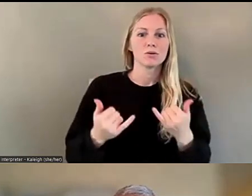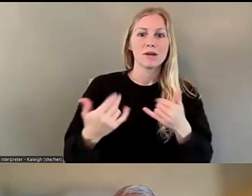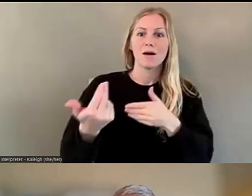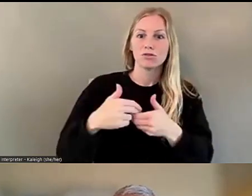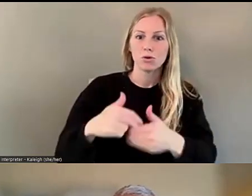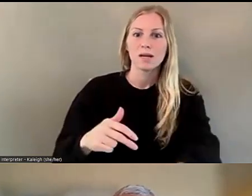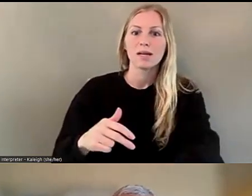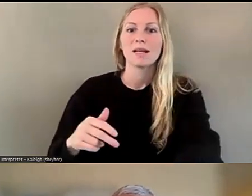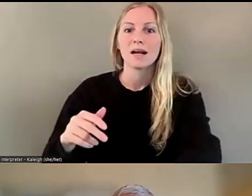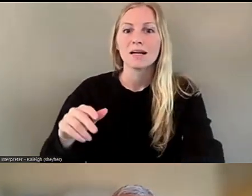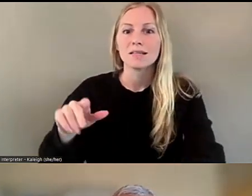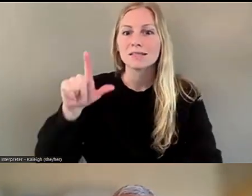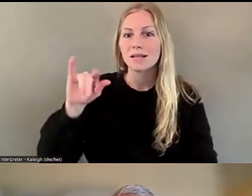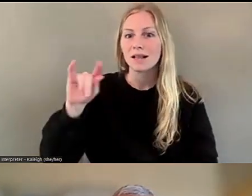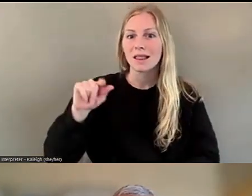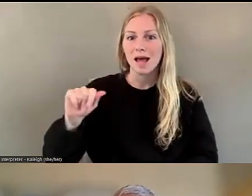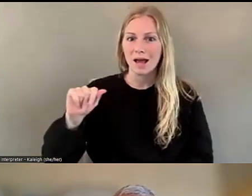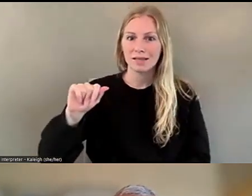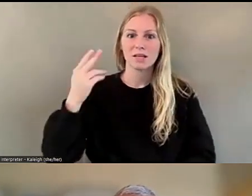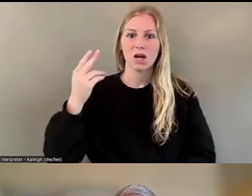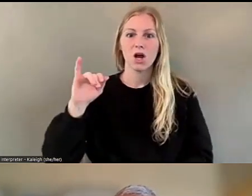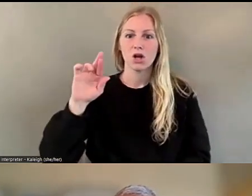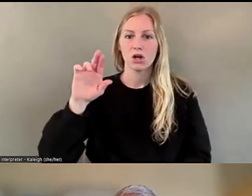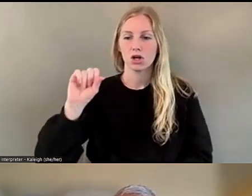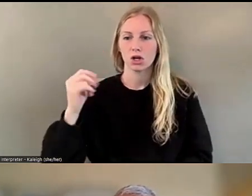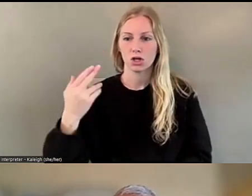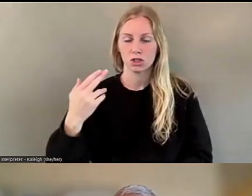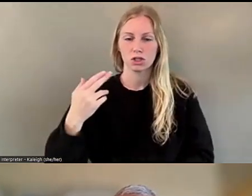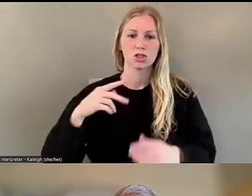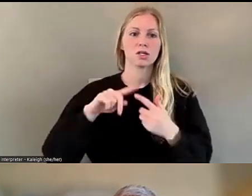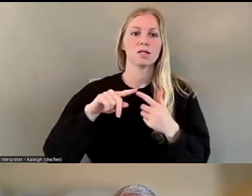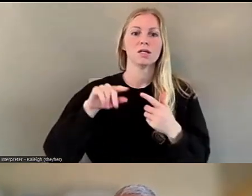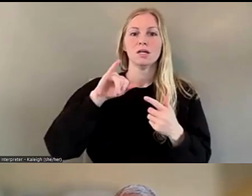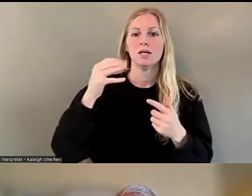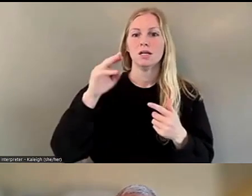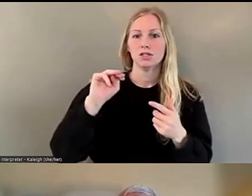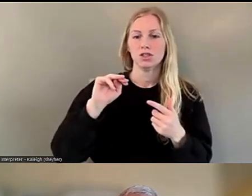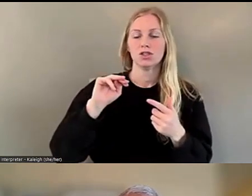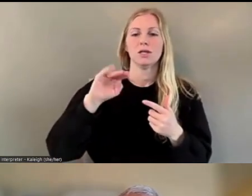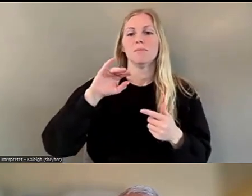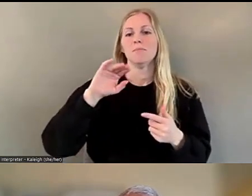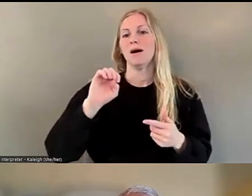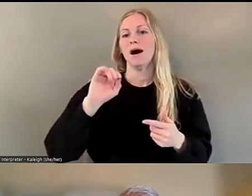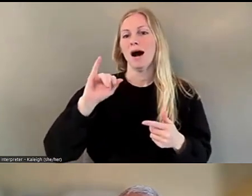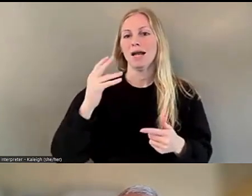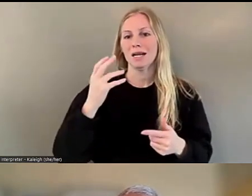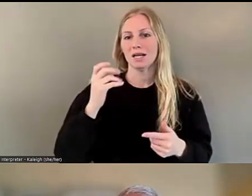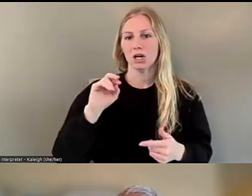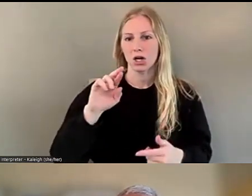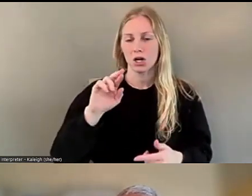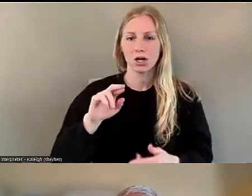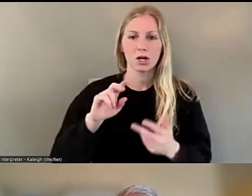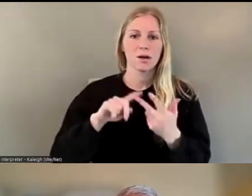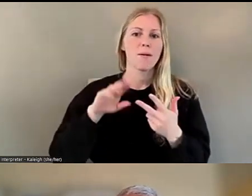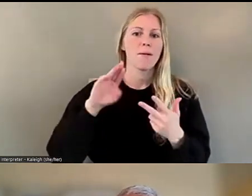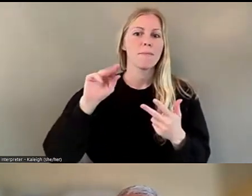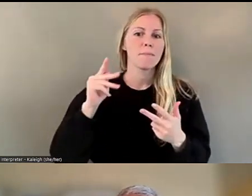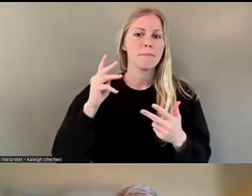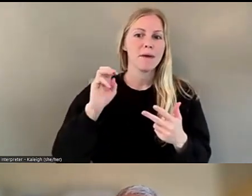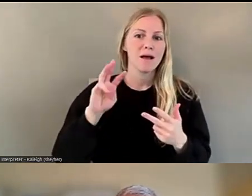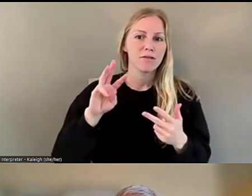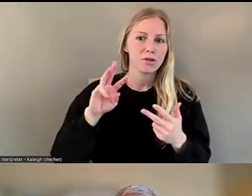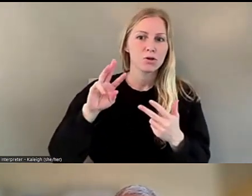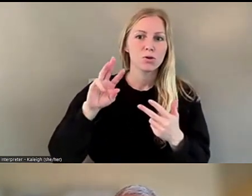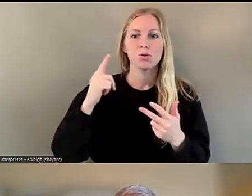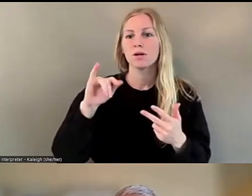the Massachusetts Attorney General's Office, Jim Eichner from the U.S. Department of Justice, Matthew Gillespie from the